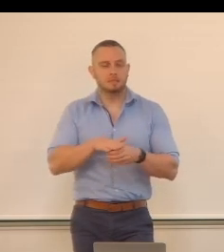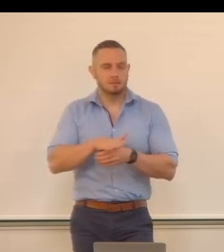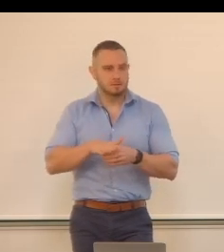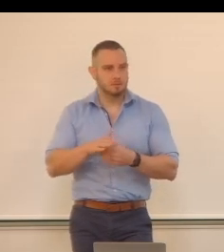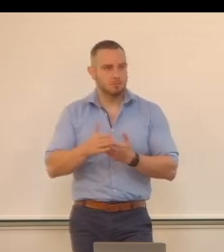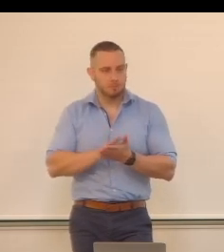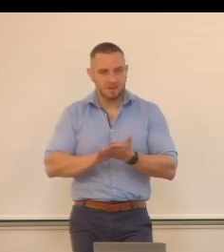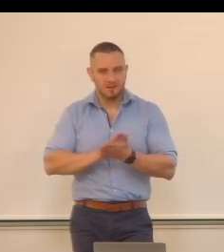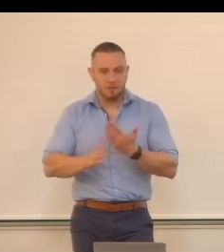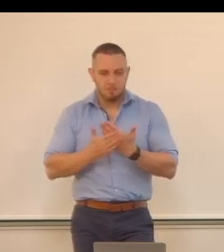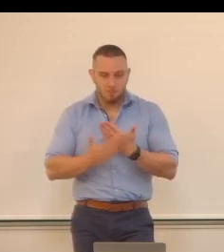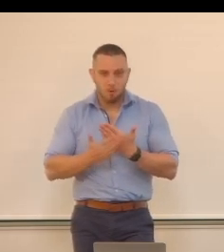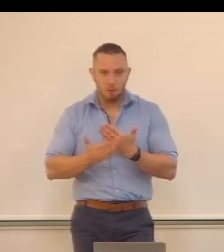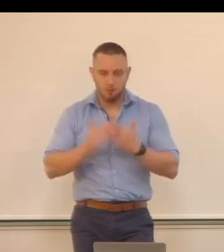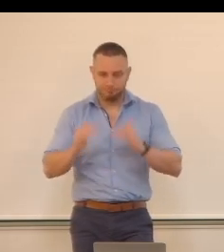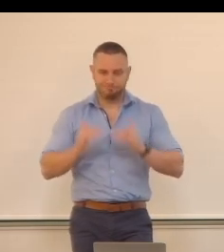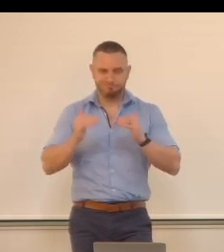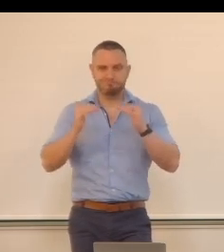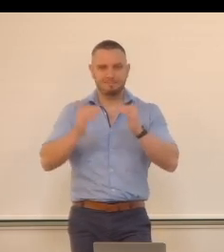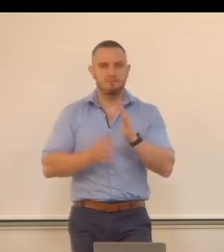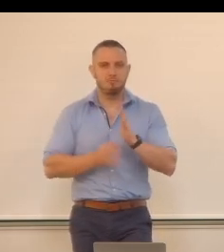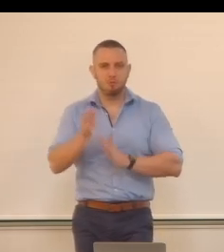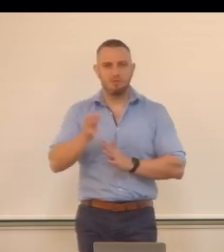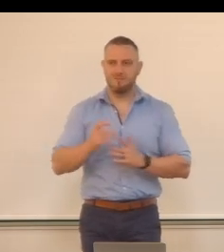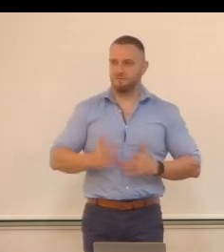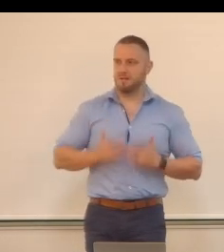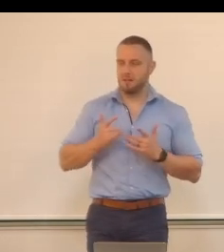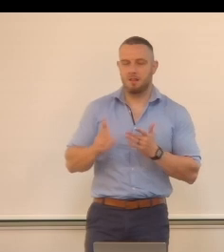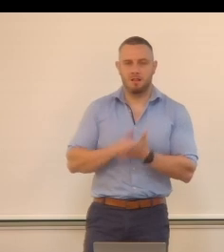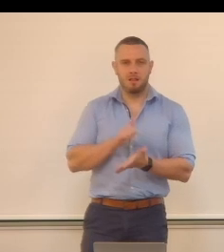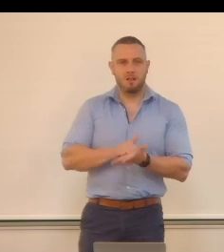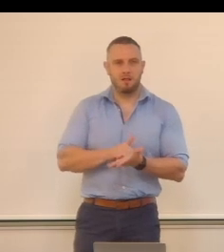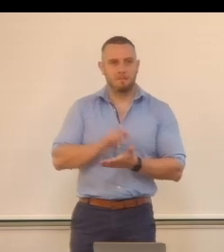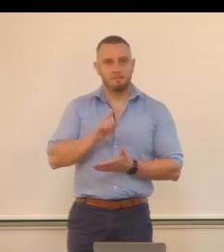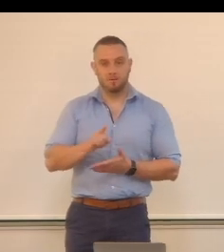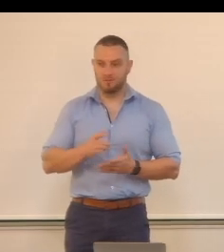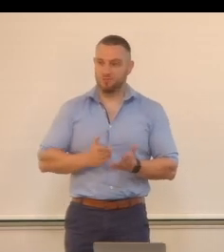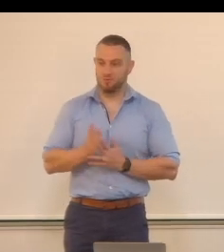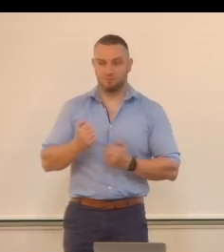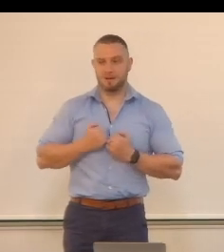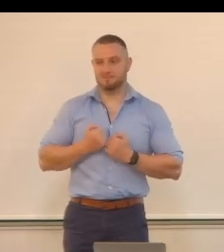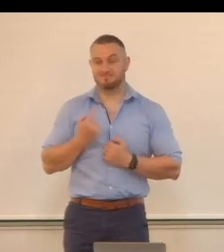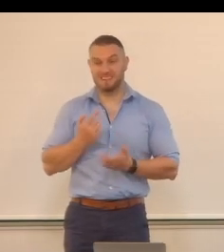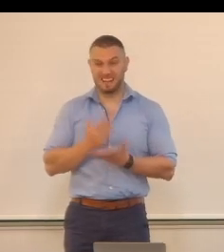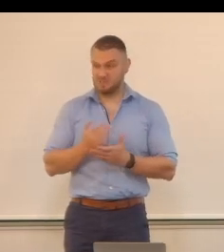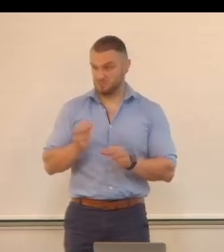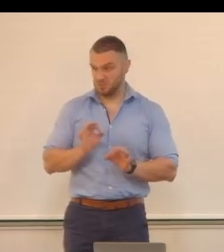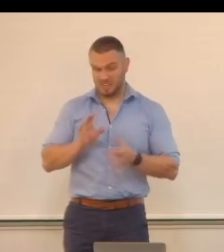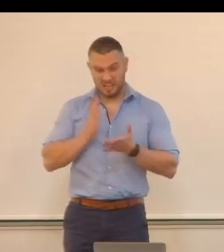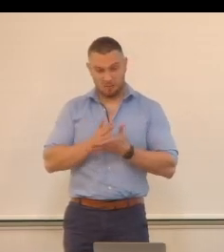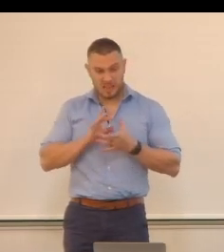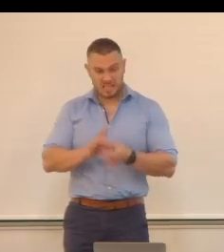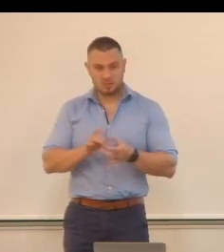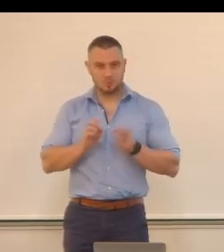give more and more of a higher fidelity habitat feel. But at least during my mission, there wasn't much to do with the systems of the